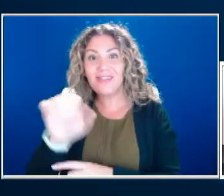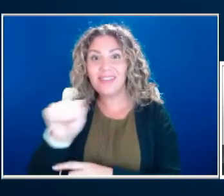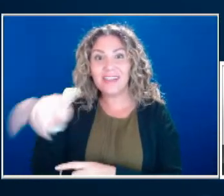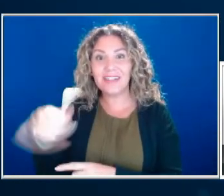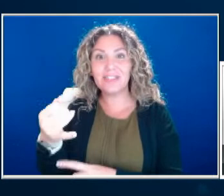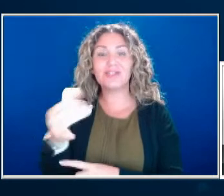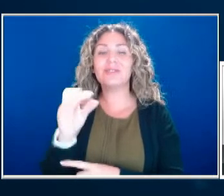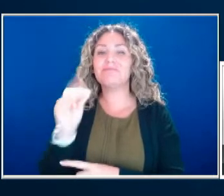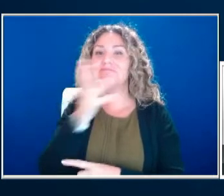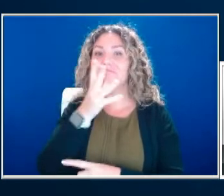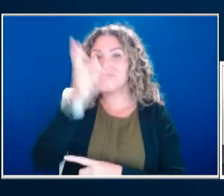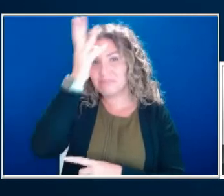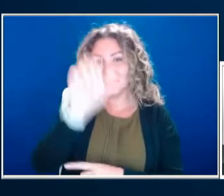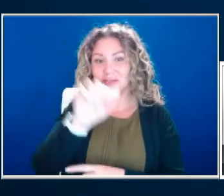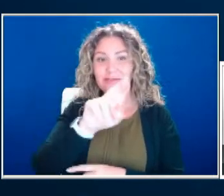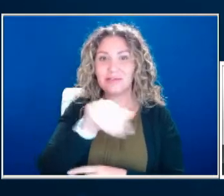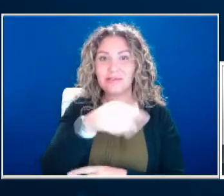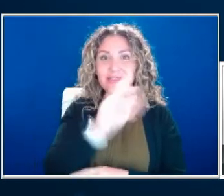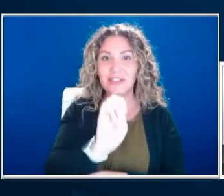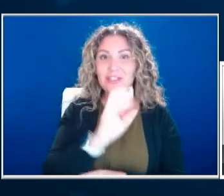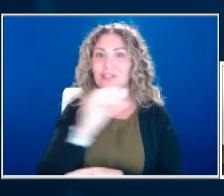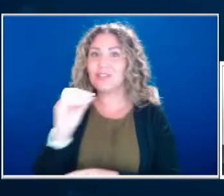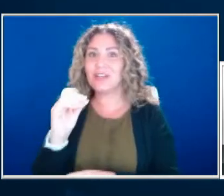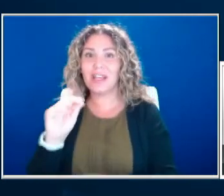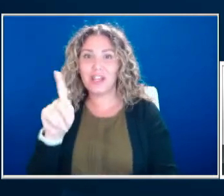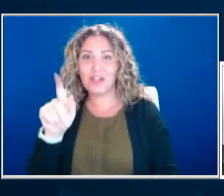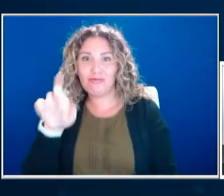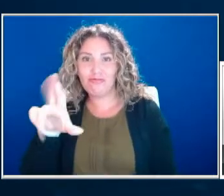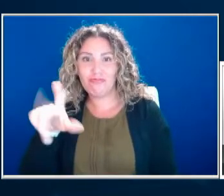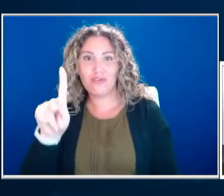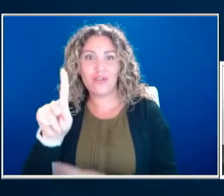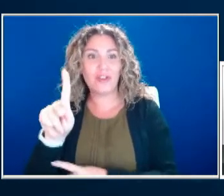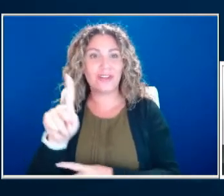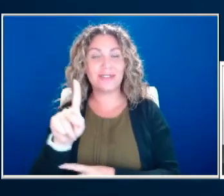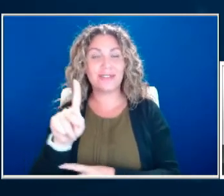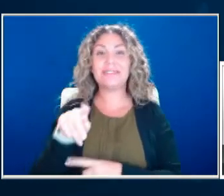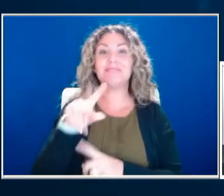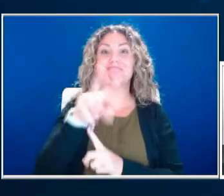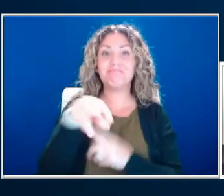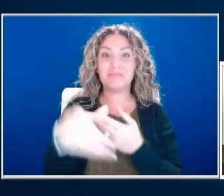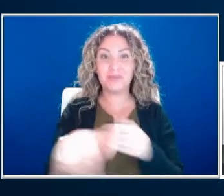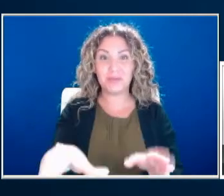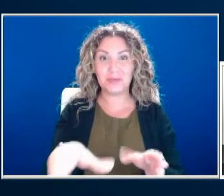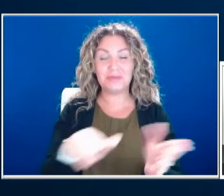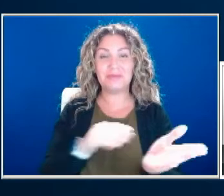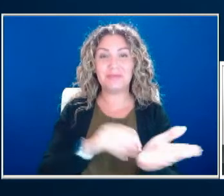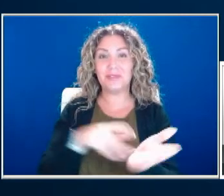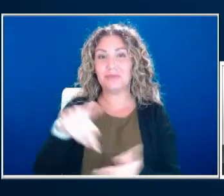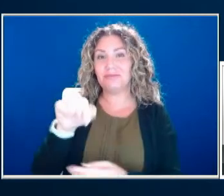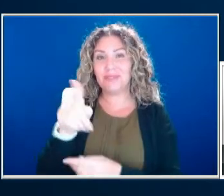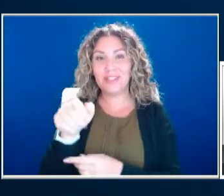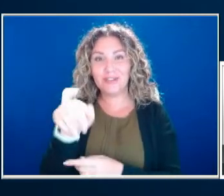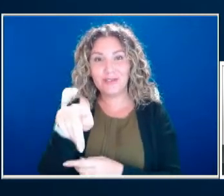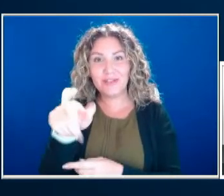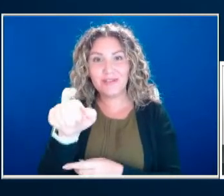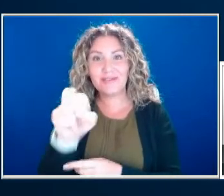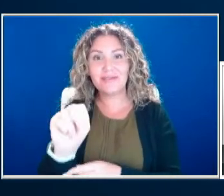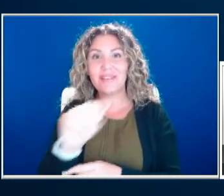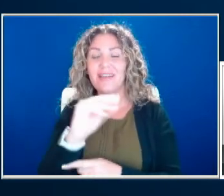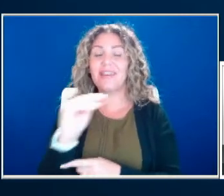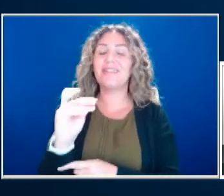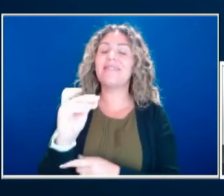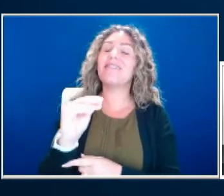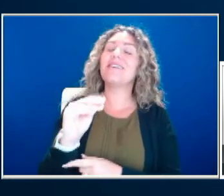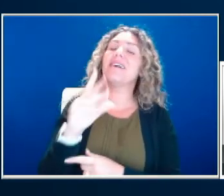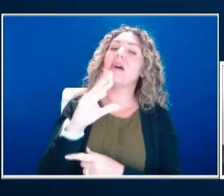Kirk Wishney. Here in studio with me is Dr. Jeremy Peterson, endovascular neurosurgeon, and Dr. Paul